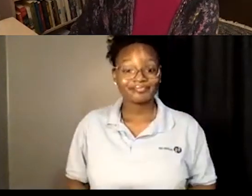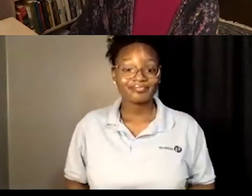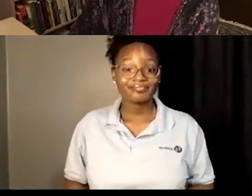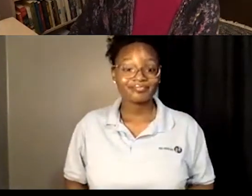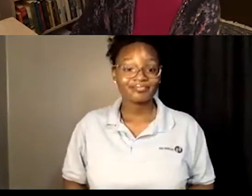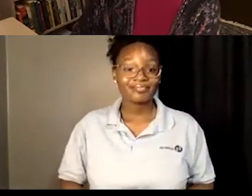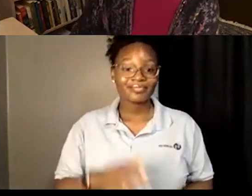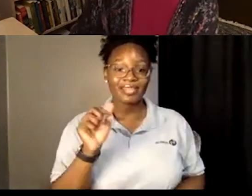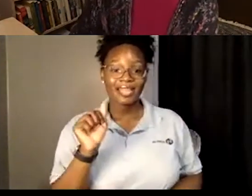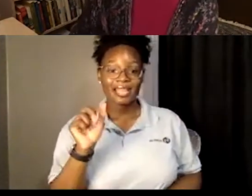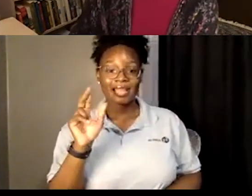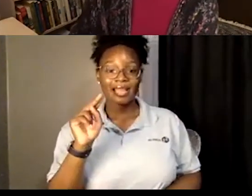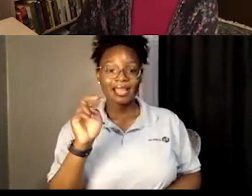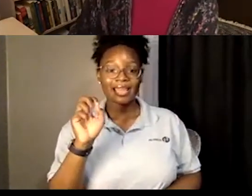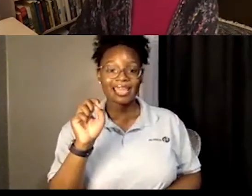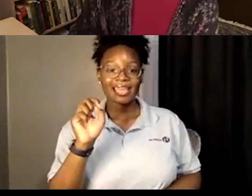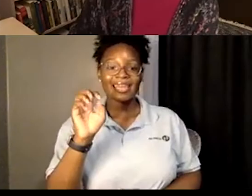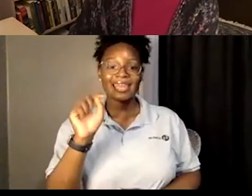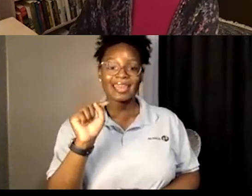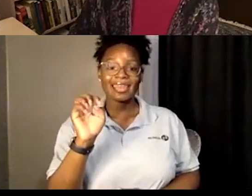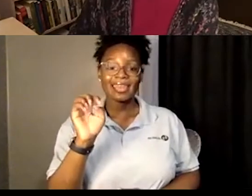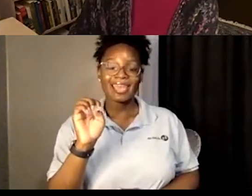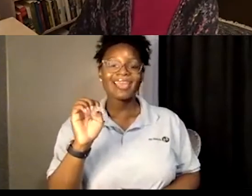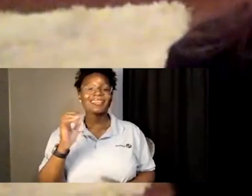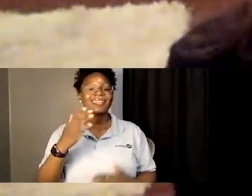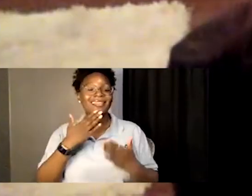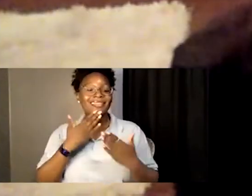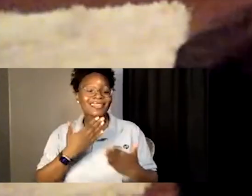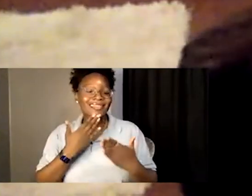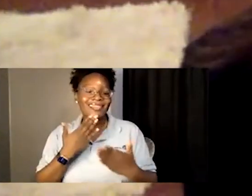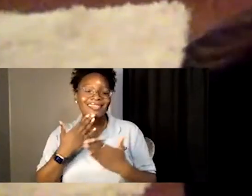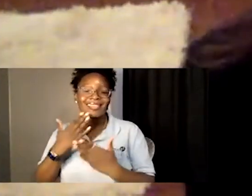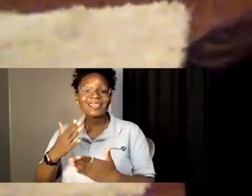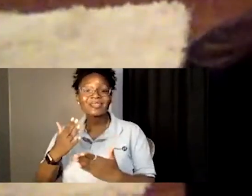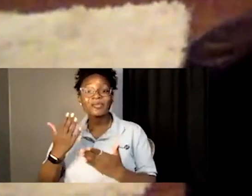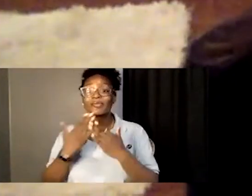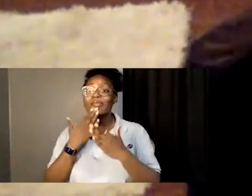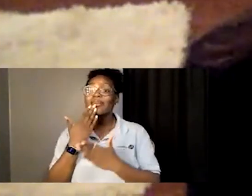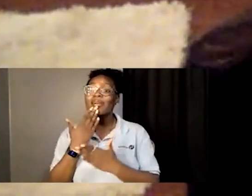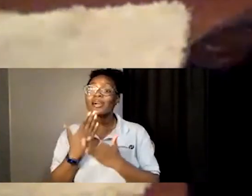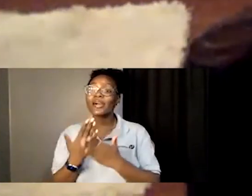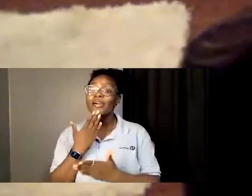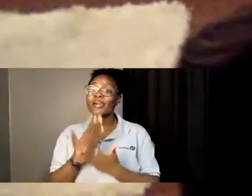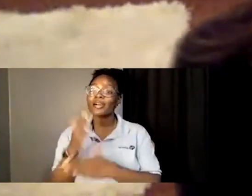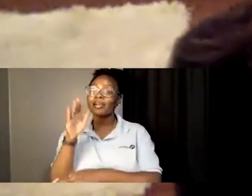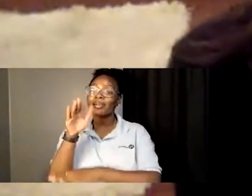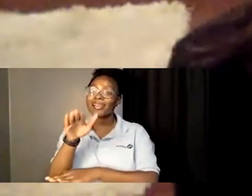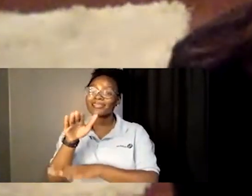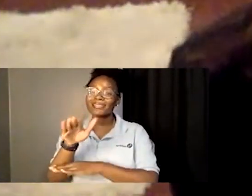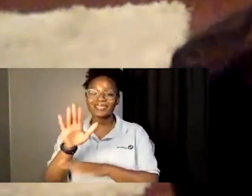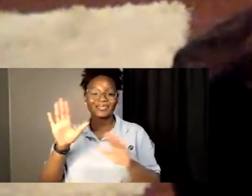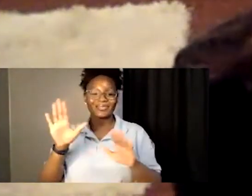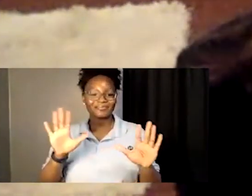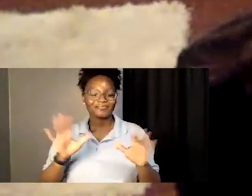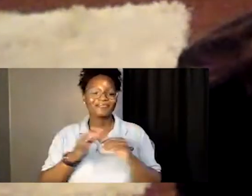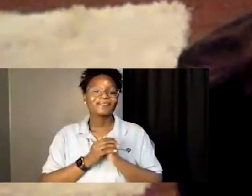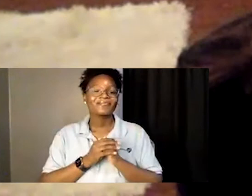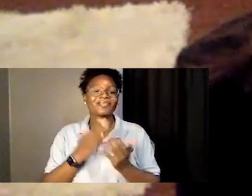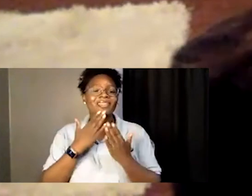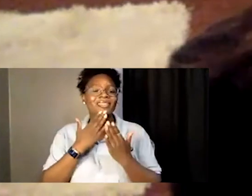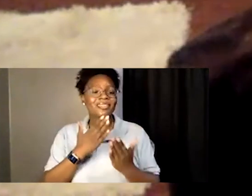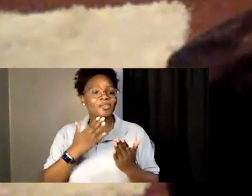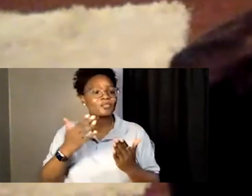Thank you, and good afternoon to everybody. So appreciate that introduction and all of the discussion